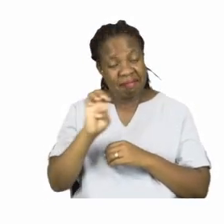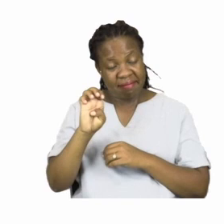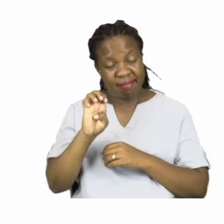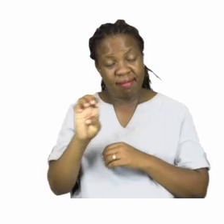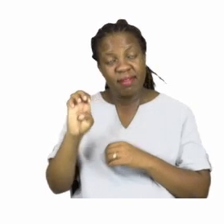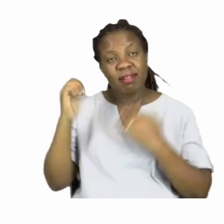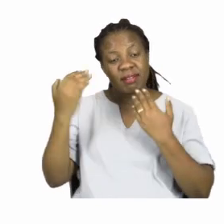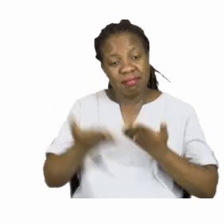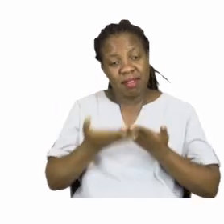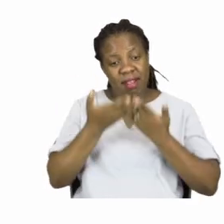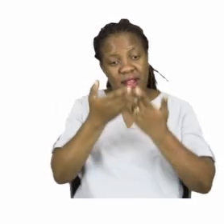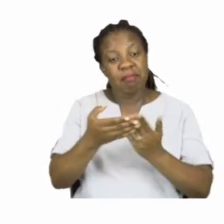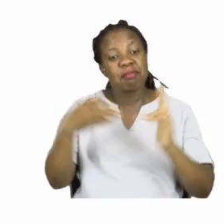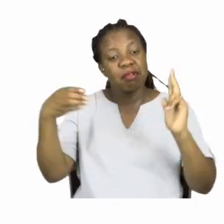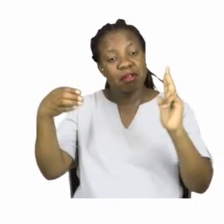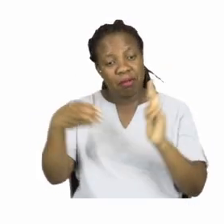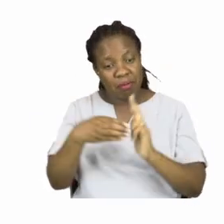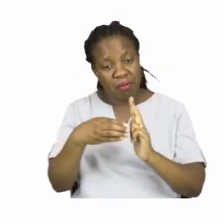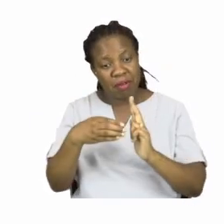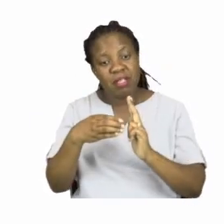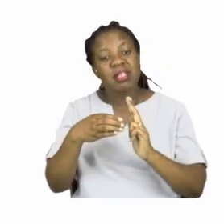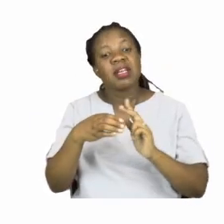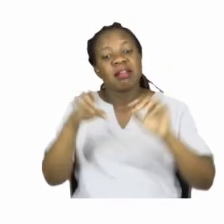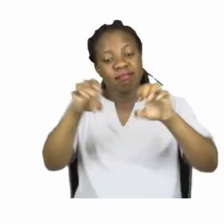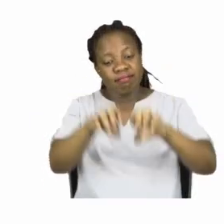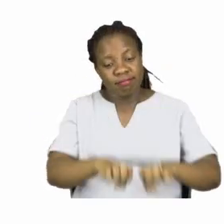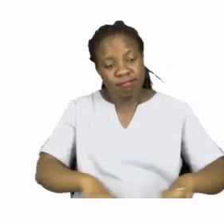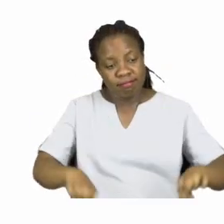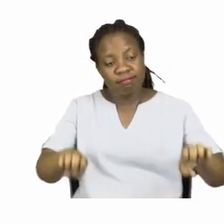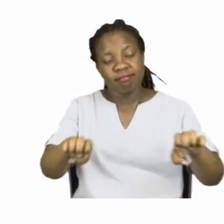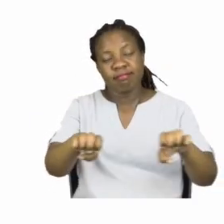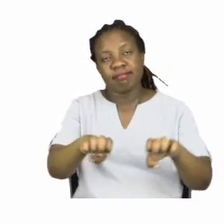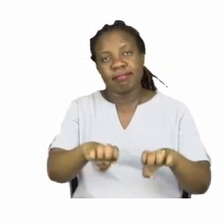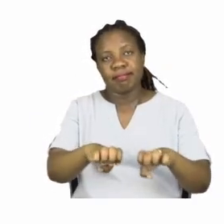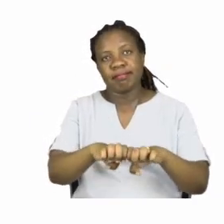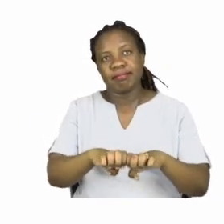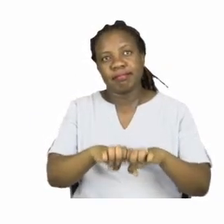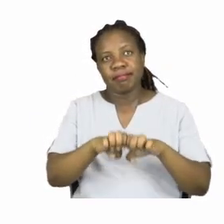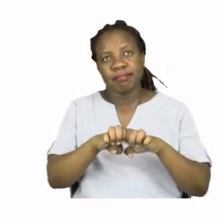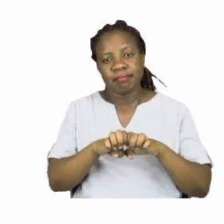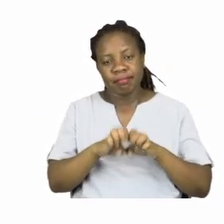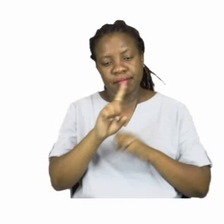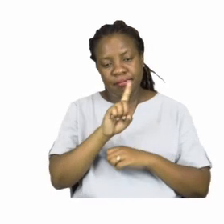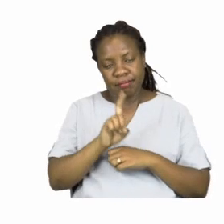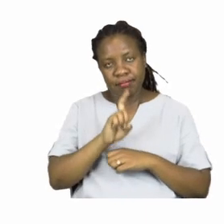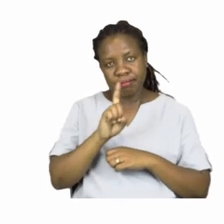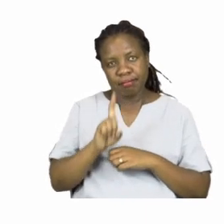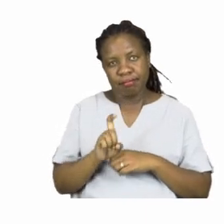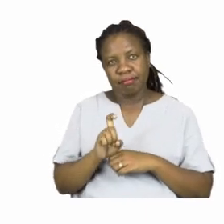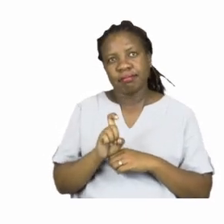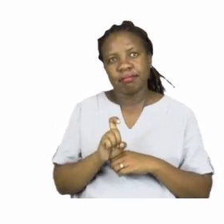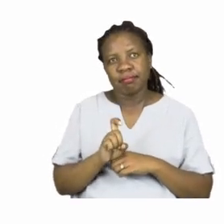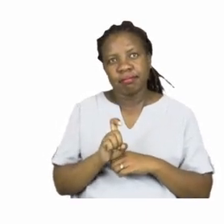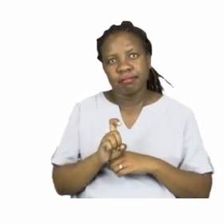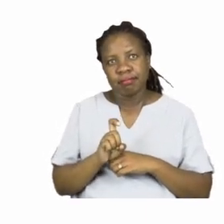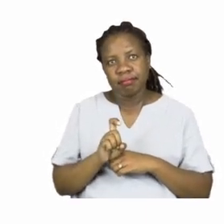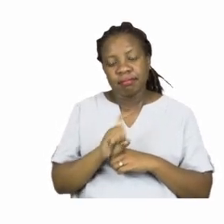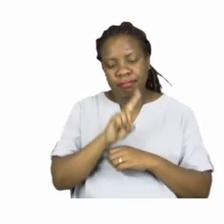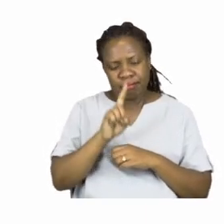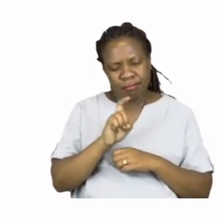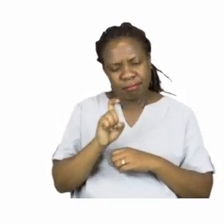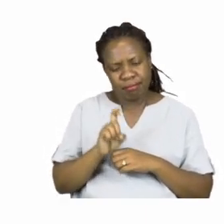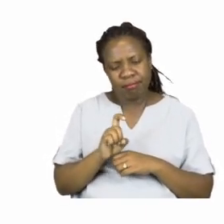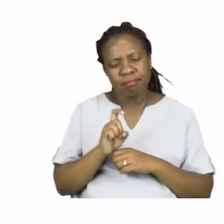community and also the environment. Now, let's read our questions. Remember, we read them 2 times so that we